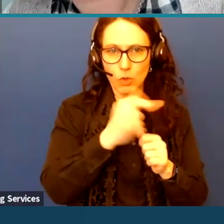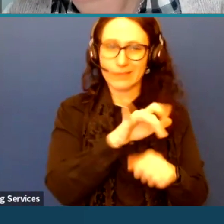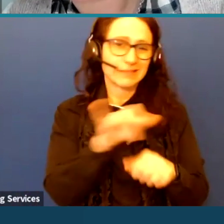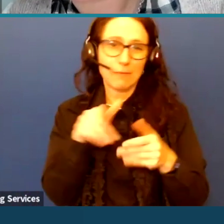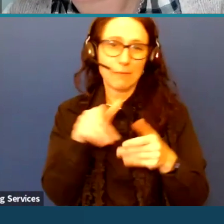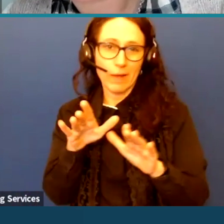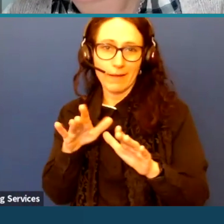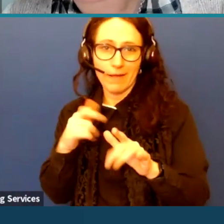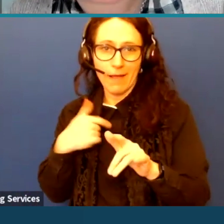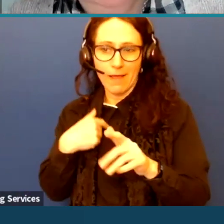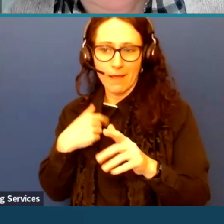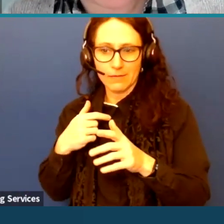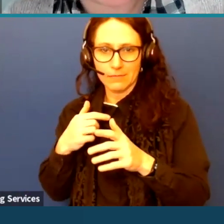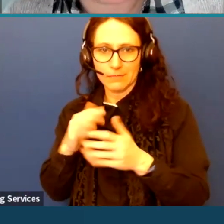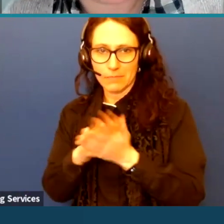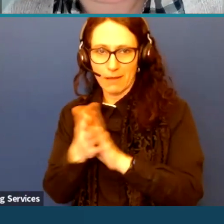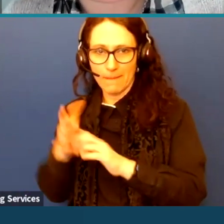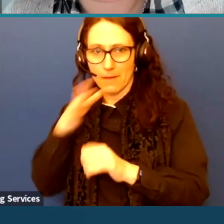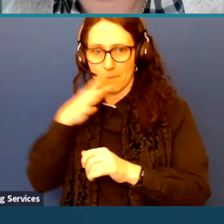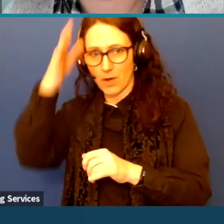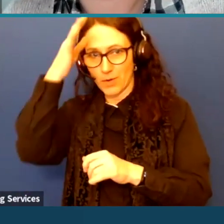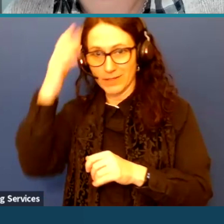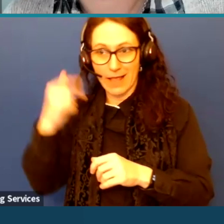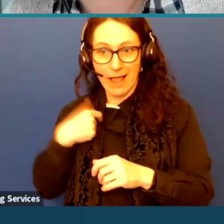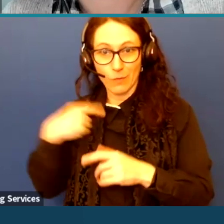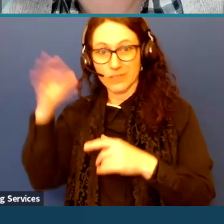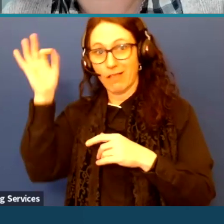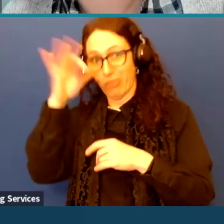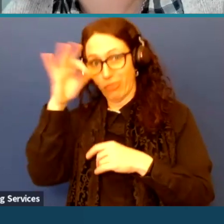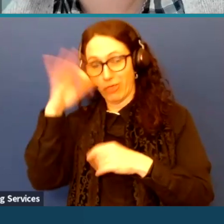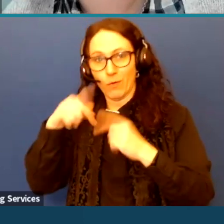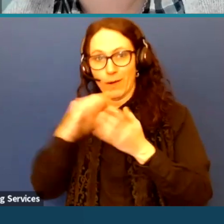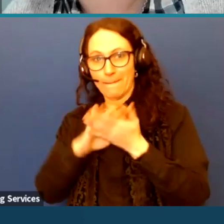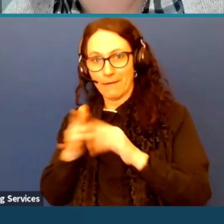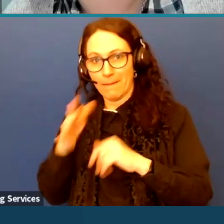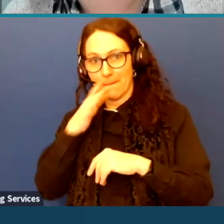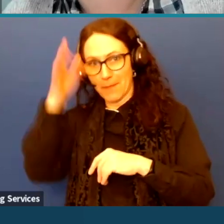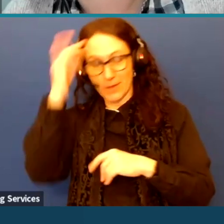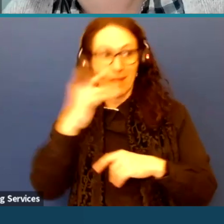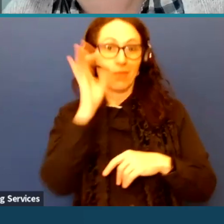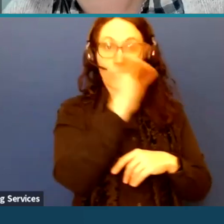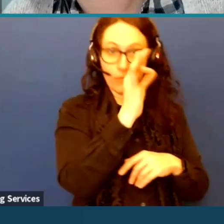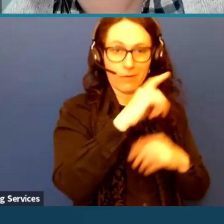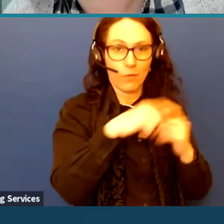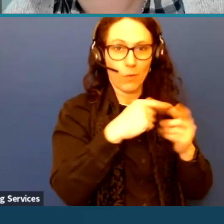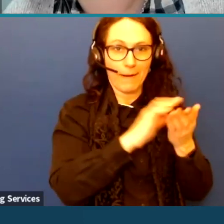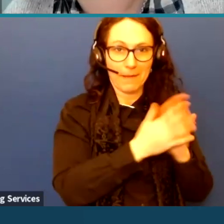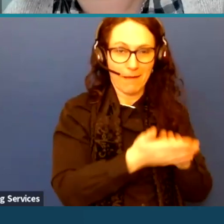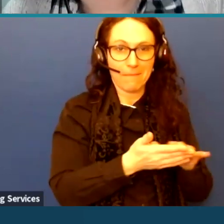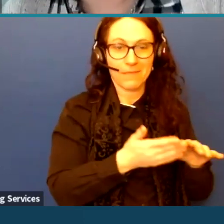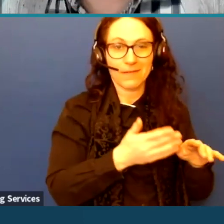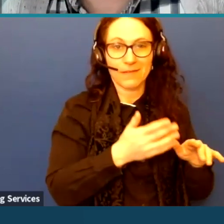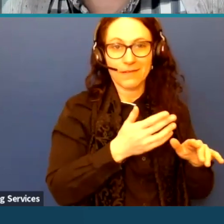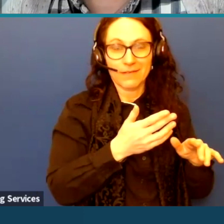what I was doing when I took on the parenting part, but my kids are pretty awesome, and so is